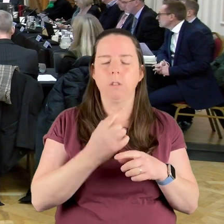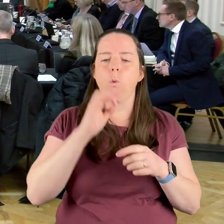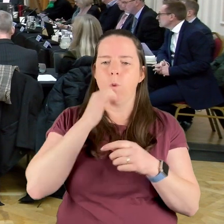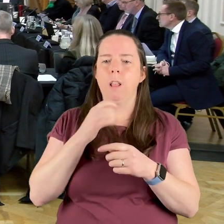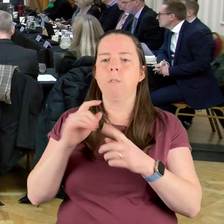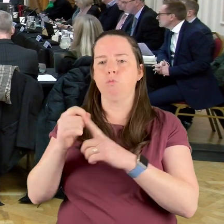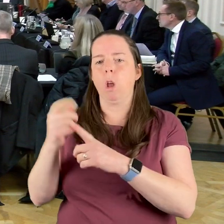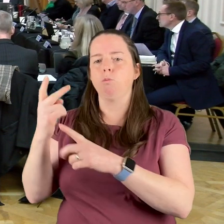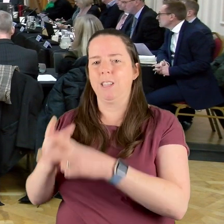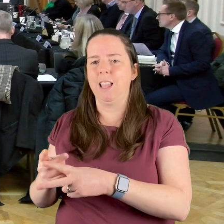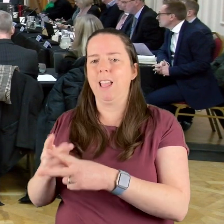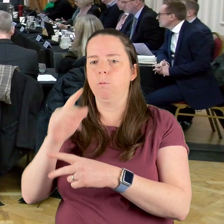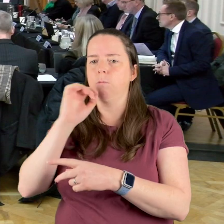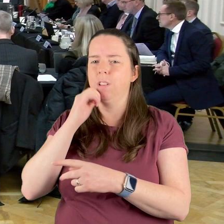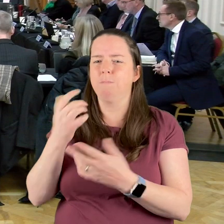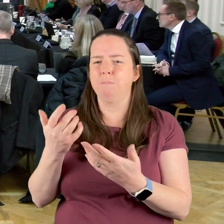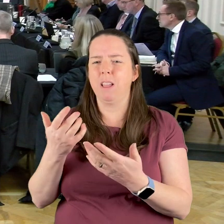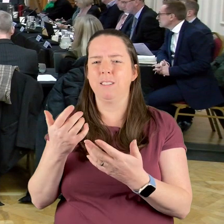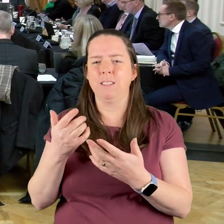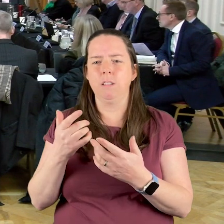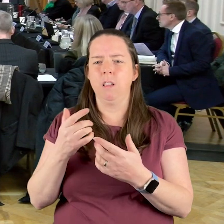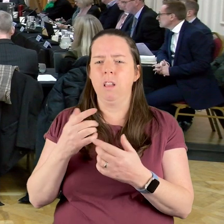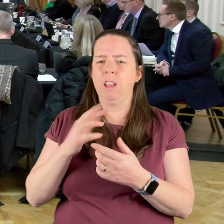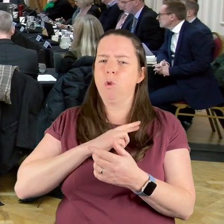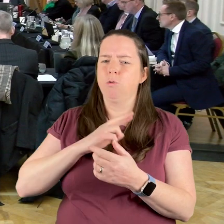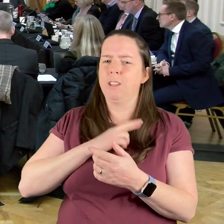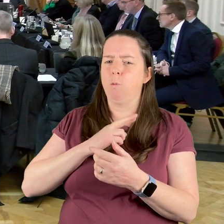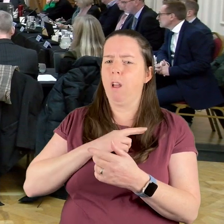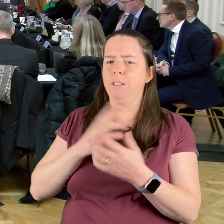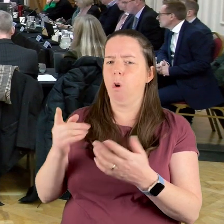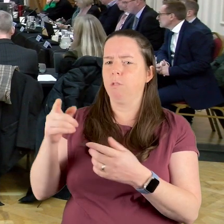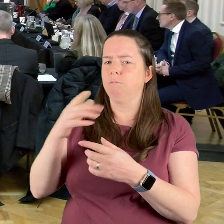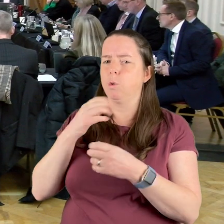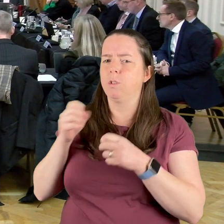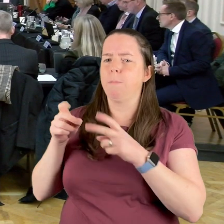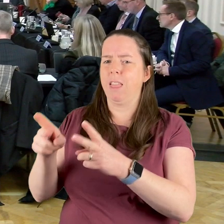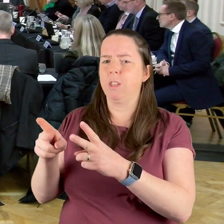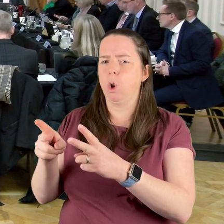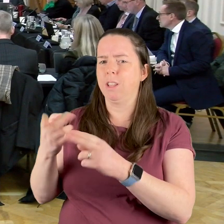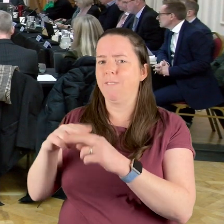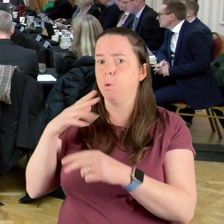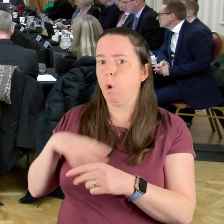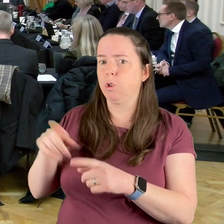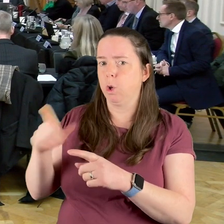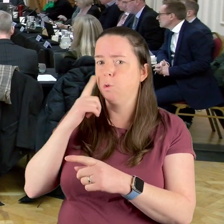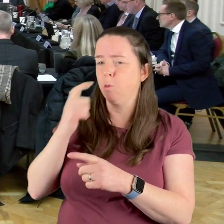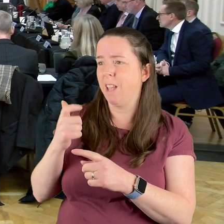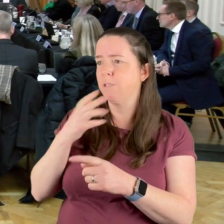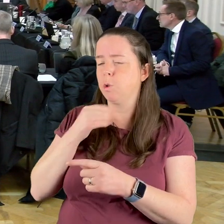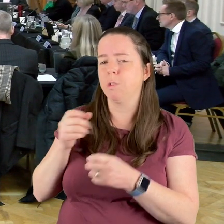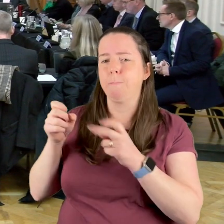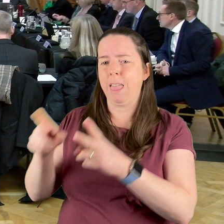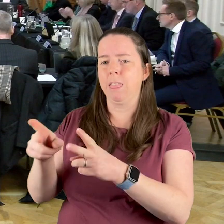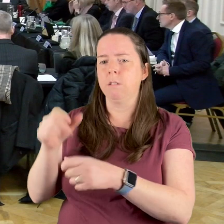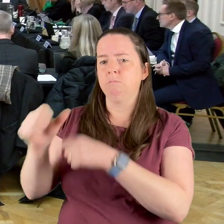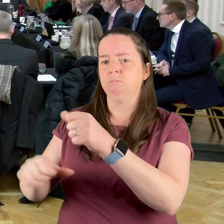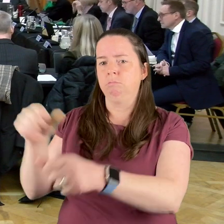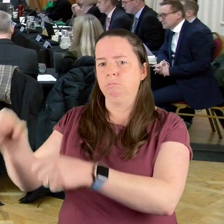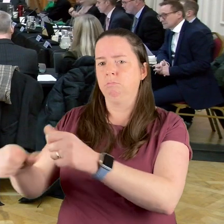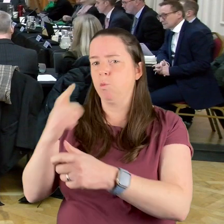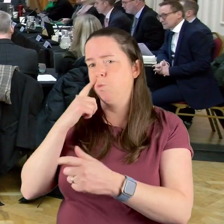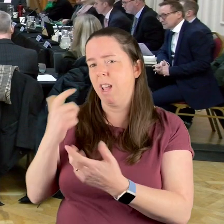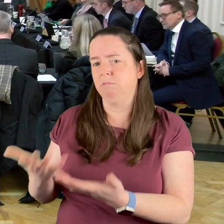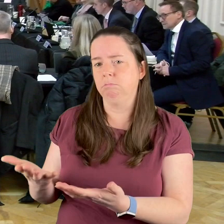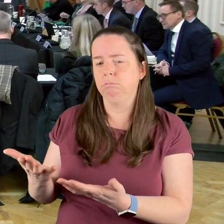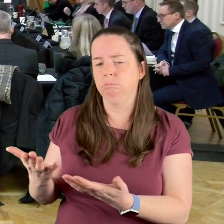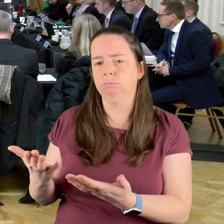want to concentrate on acute first, but it's coming to primary care. And honestly, I don't see any reason why you can't use it, the methodology, if you want to, or if